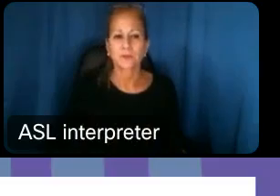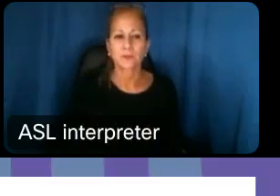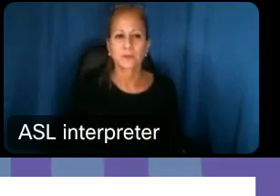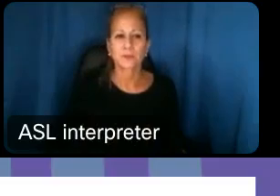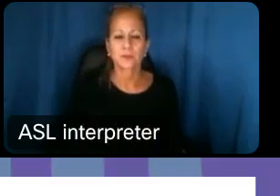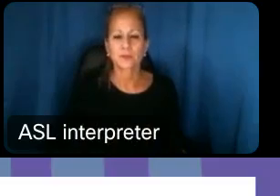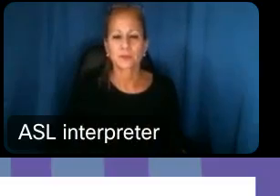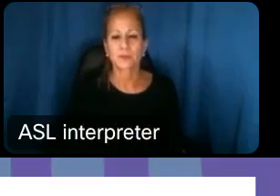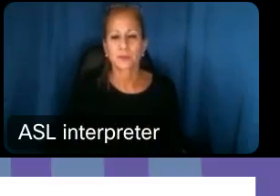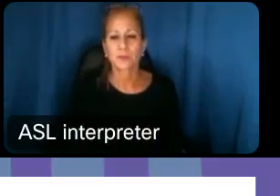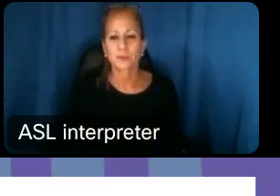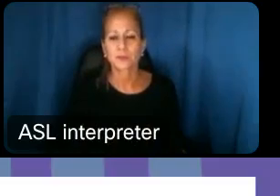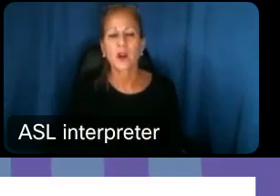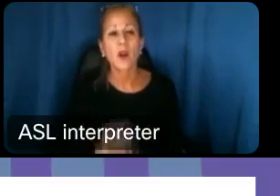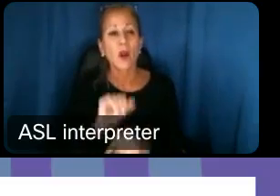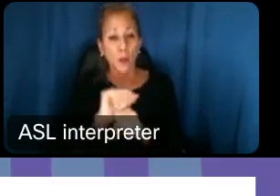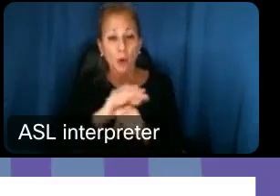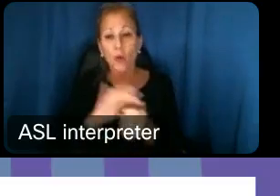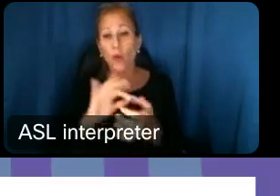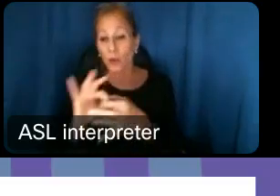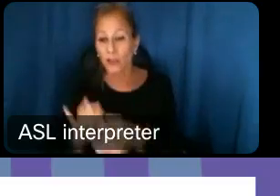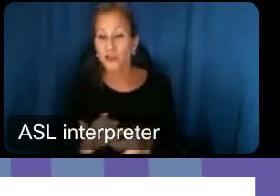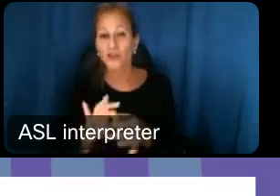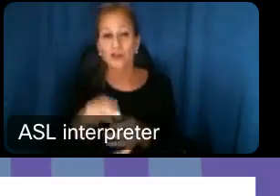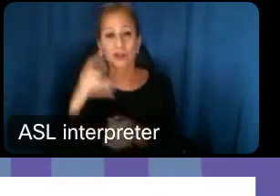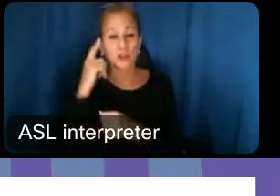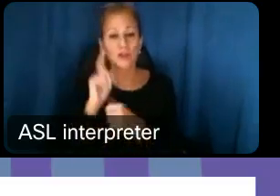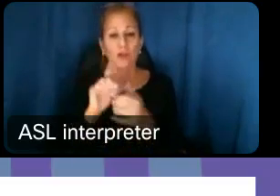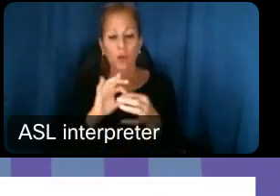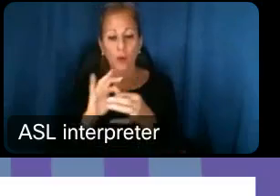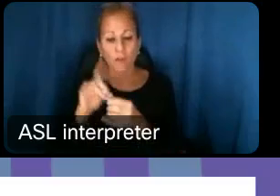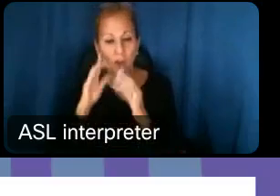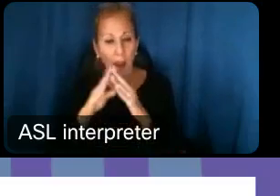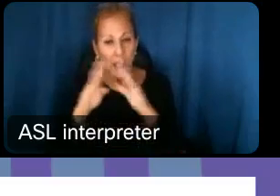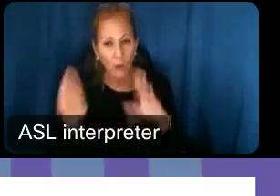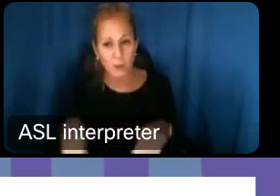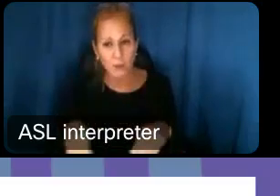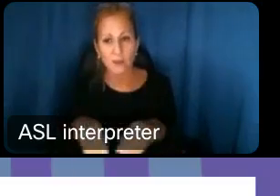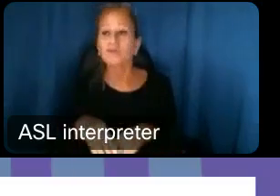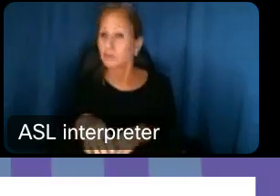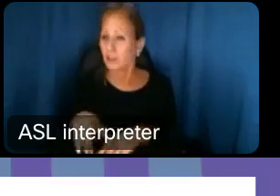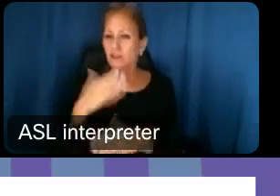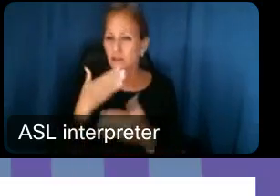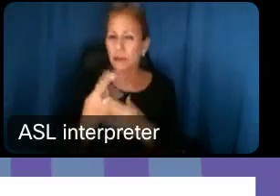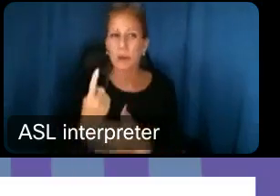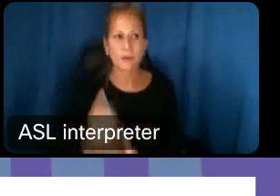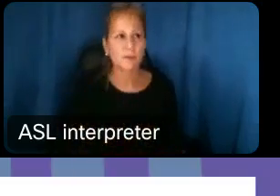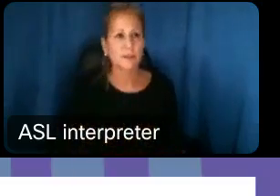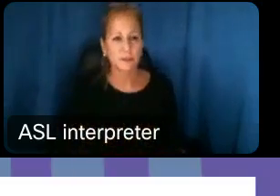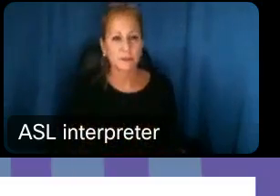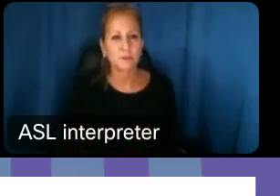Let's see, they're working on some coordination for coordination of housing. Fantastic.